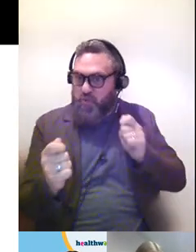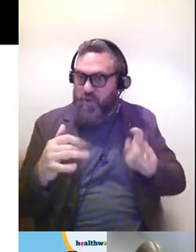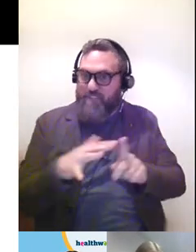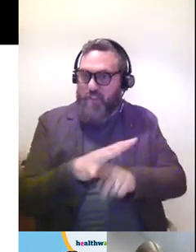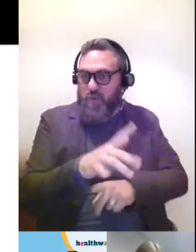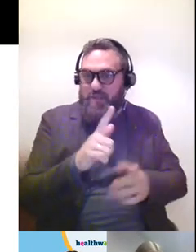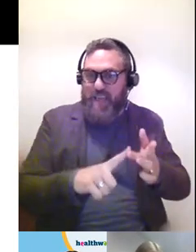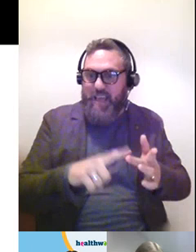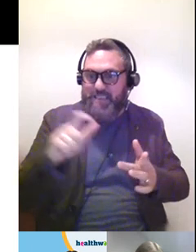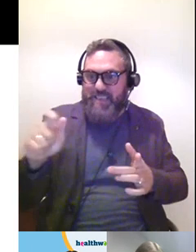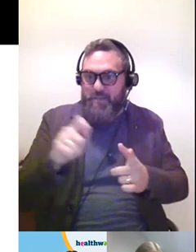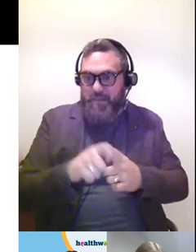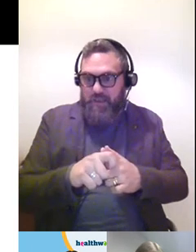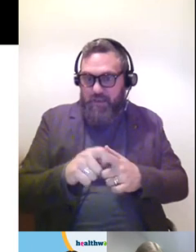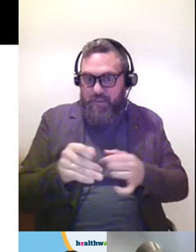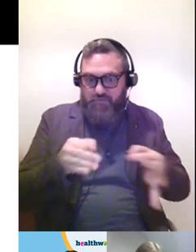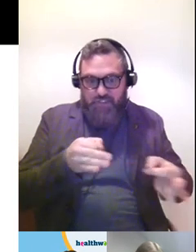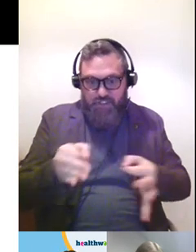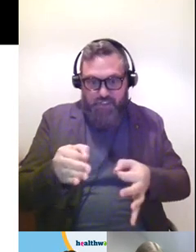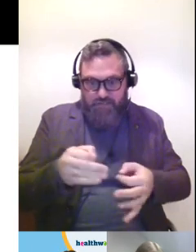strategy?